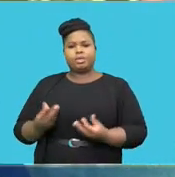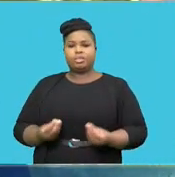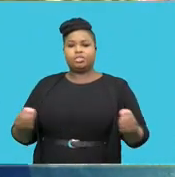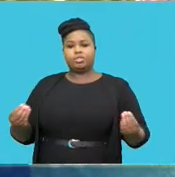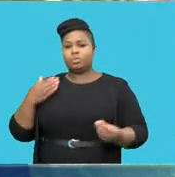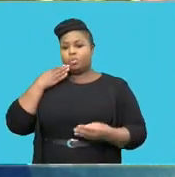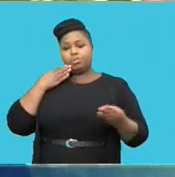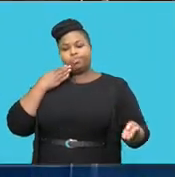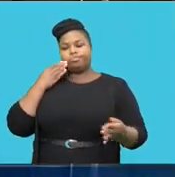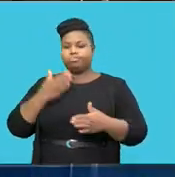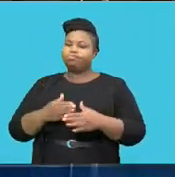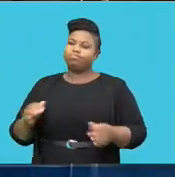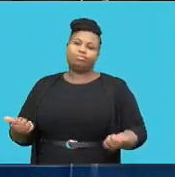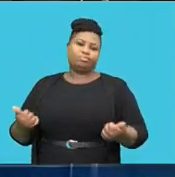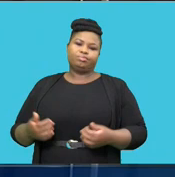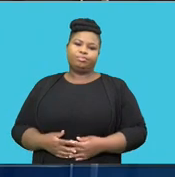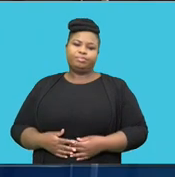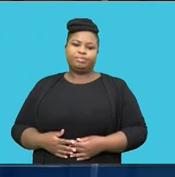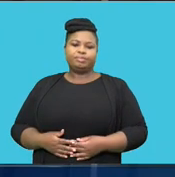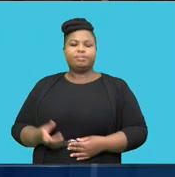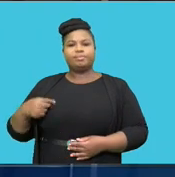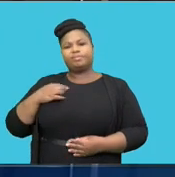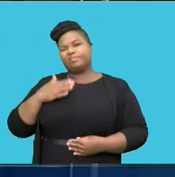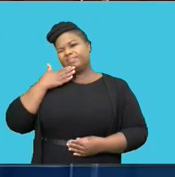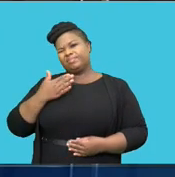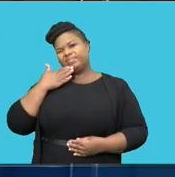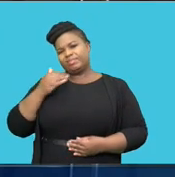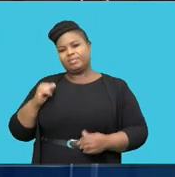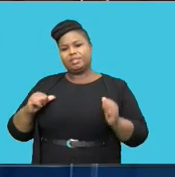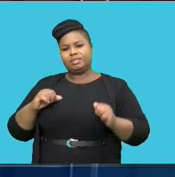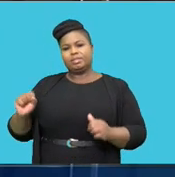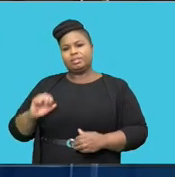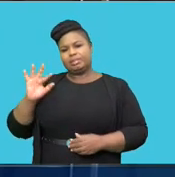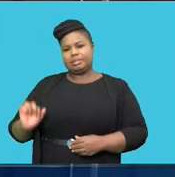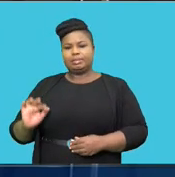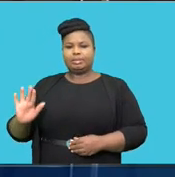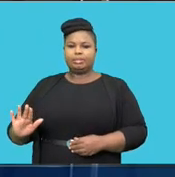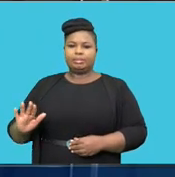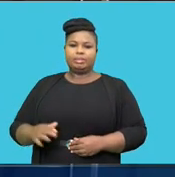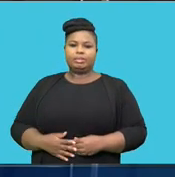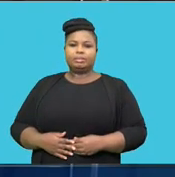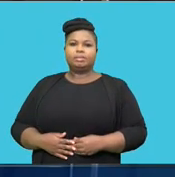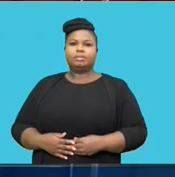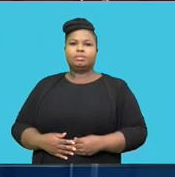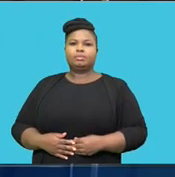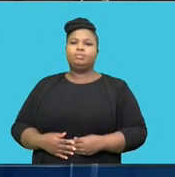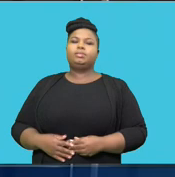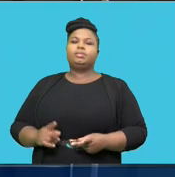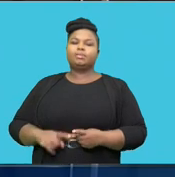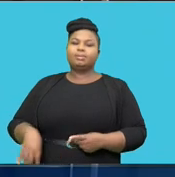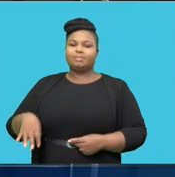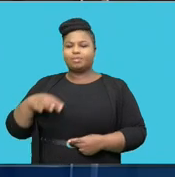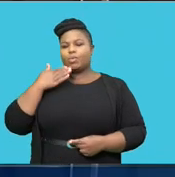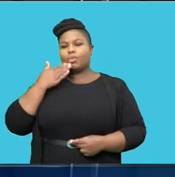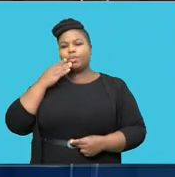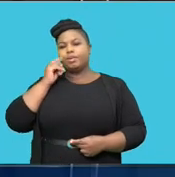bathumile benze kwaba kuhle kakhulu. Siyayibonga kakhulu i-SA Action ephethwe uMr.